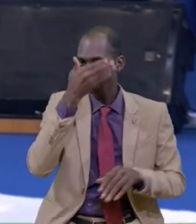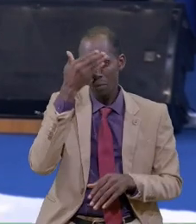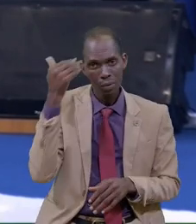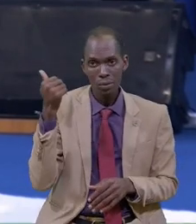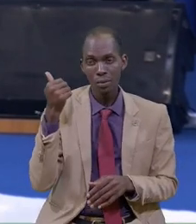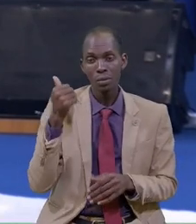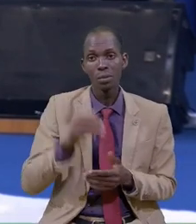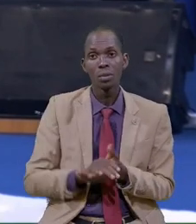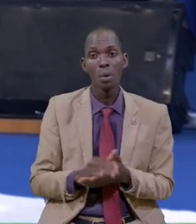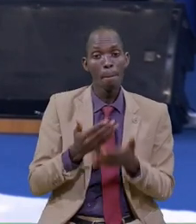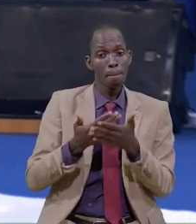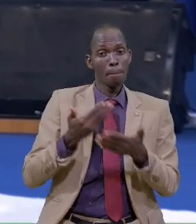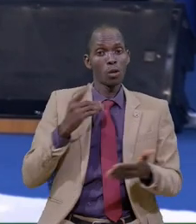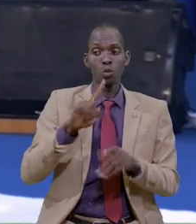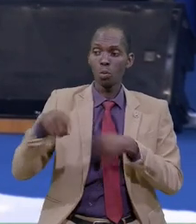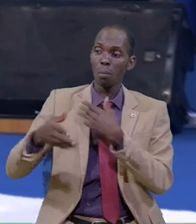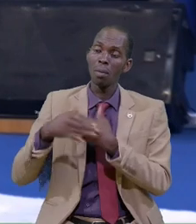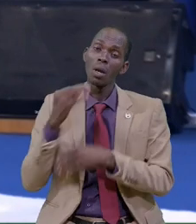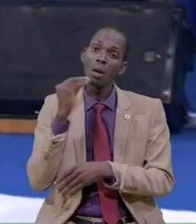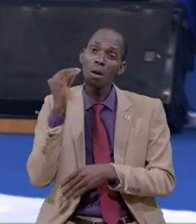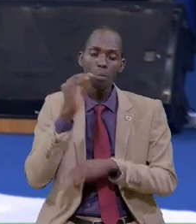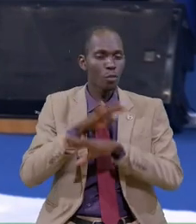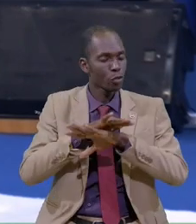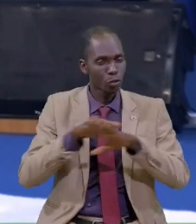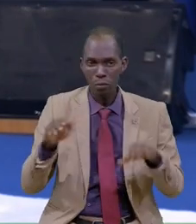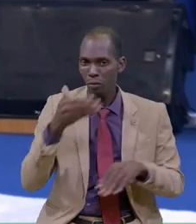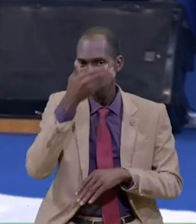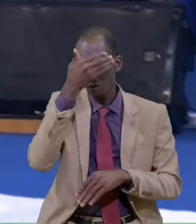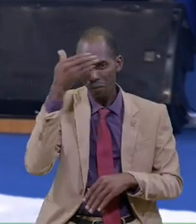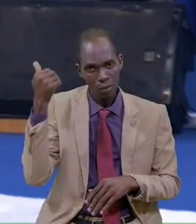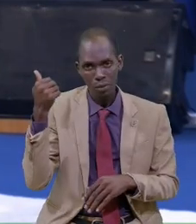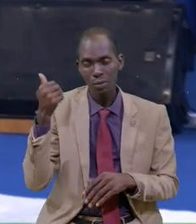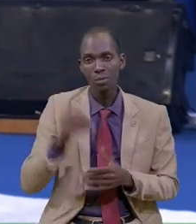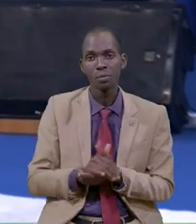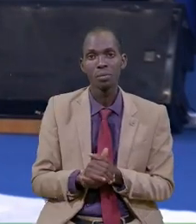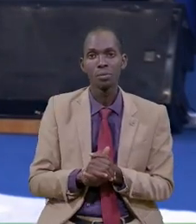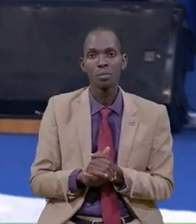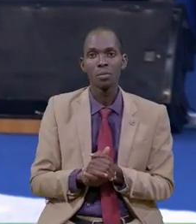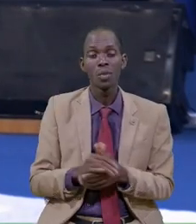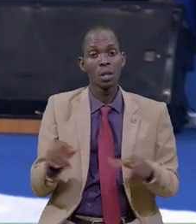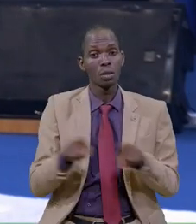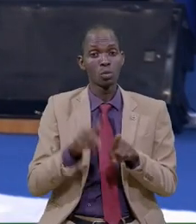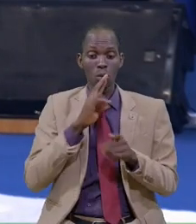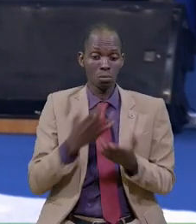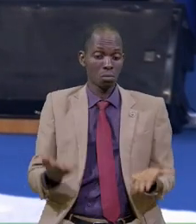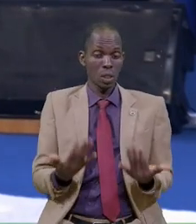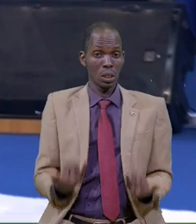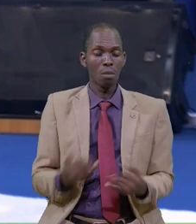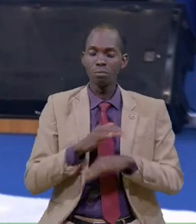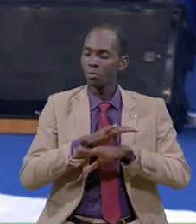Before you go home, don't forget. as you are here tonight, don't